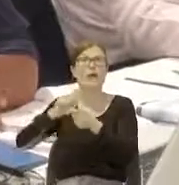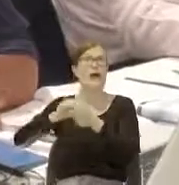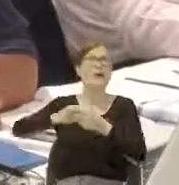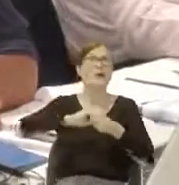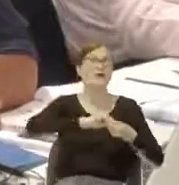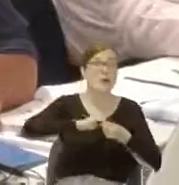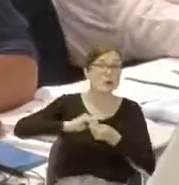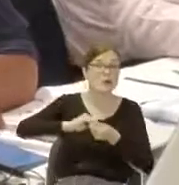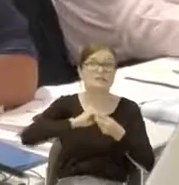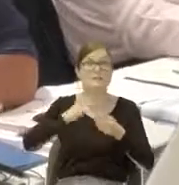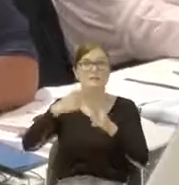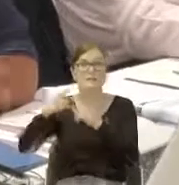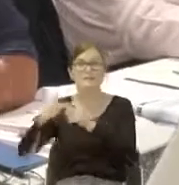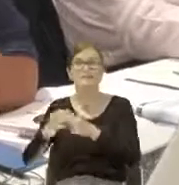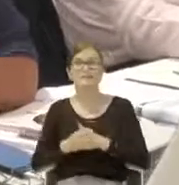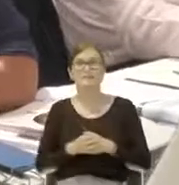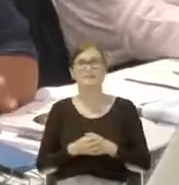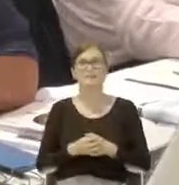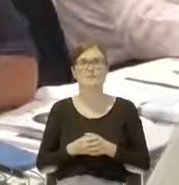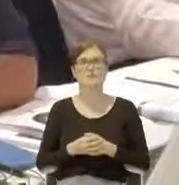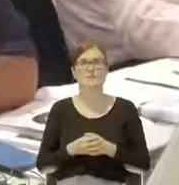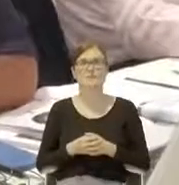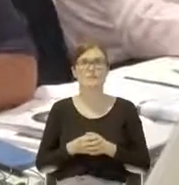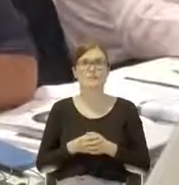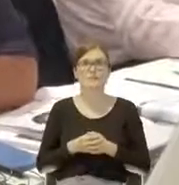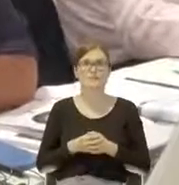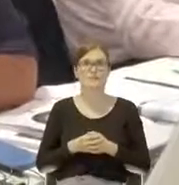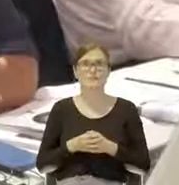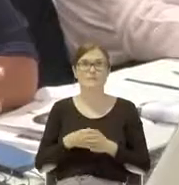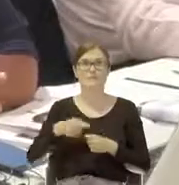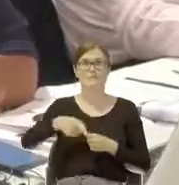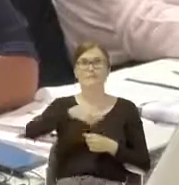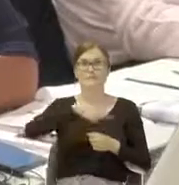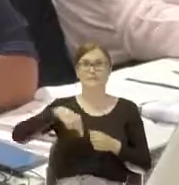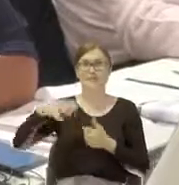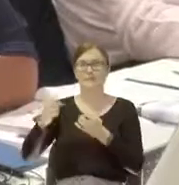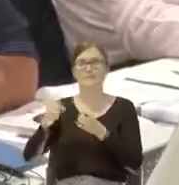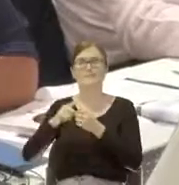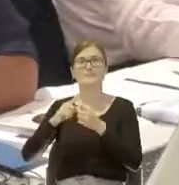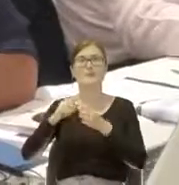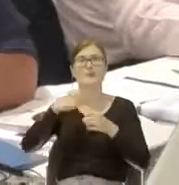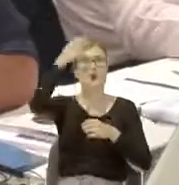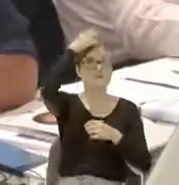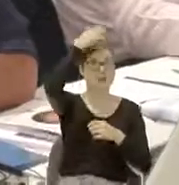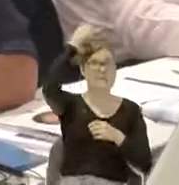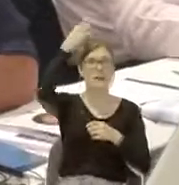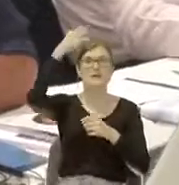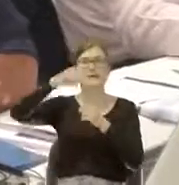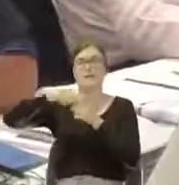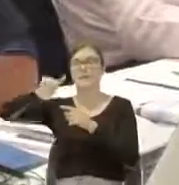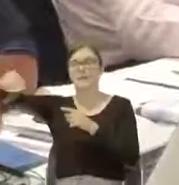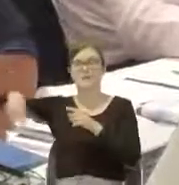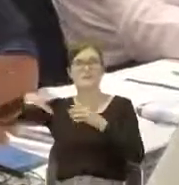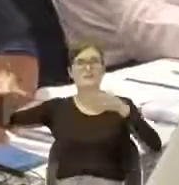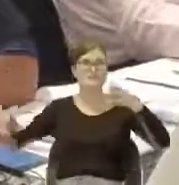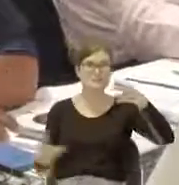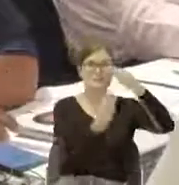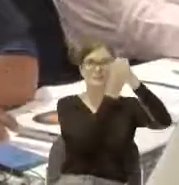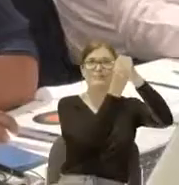regeneration. The other department within our own central government, which is